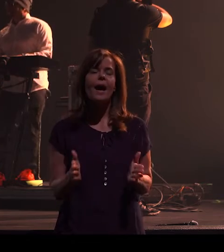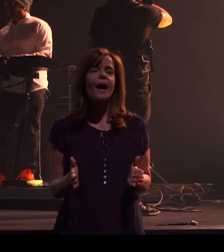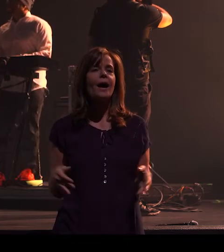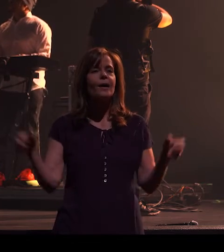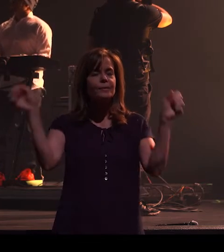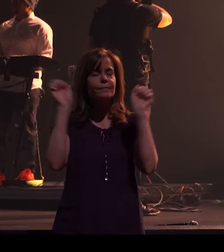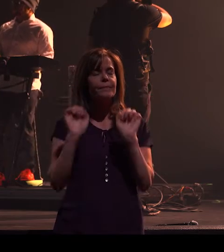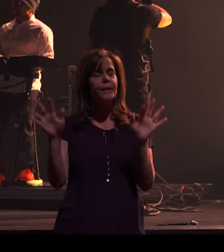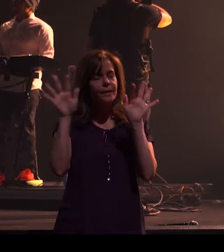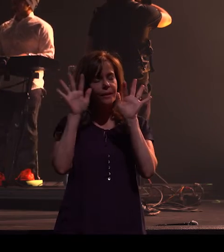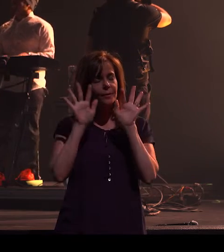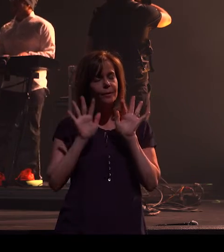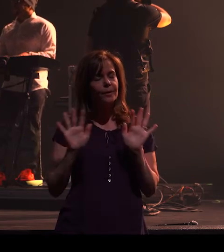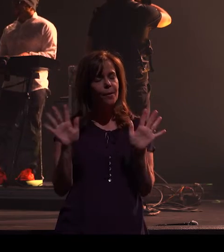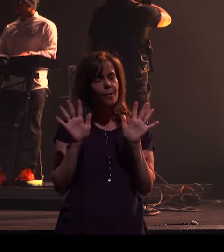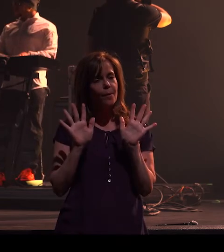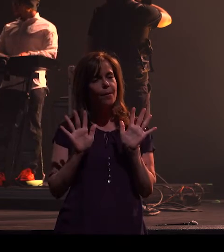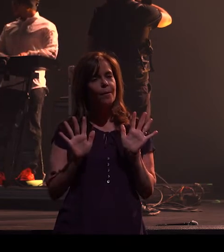is a house of